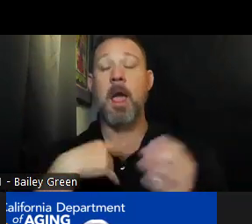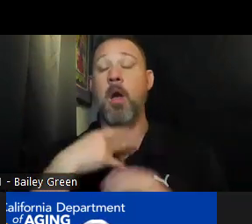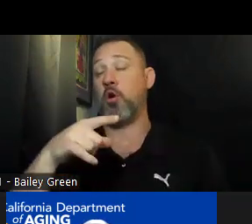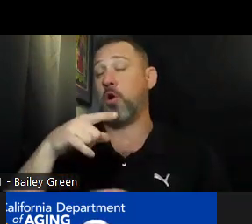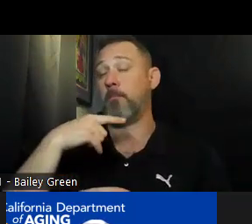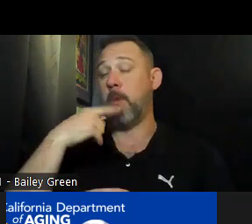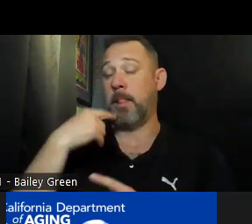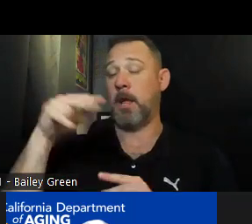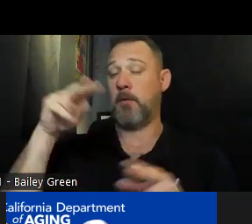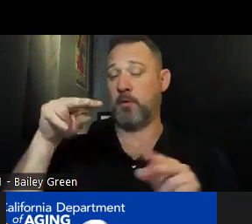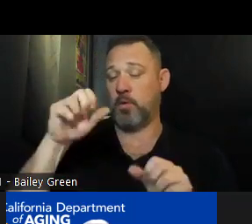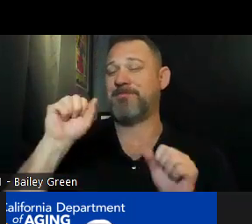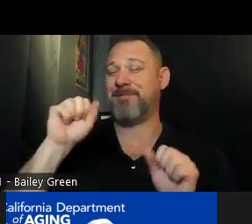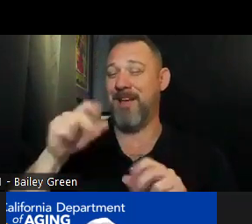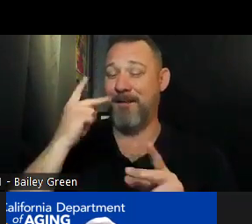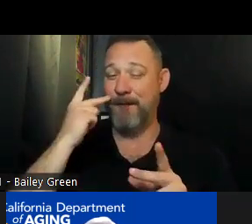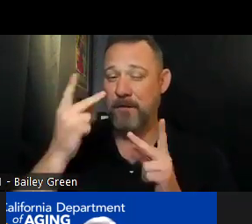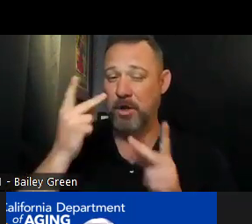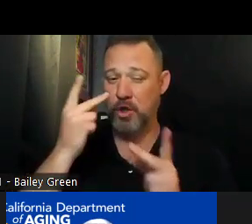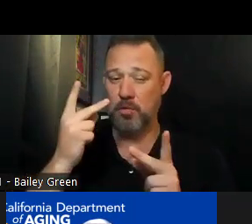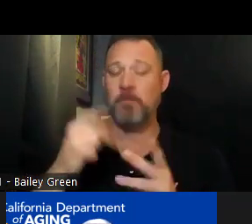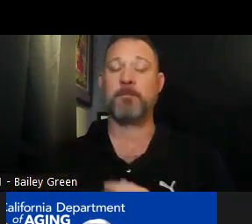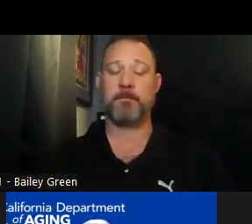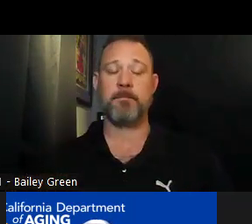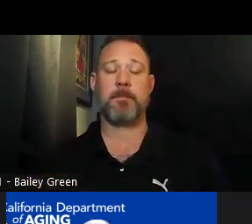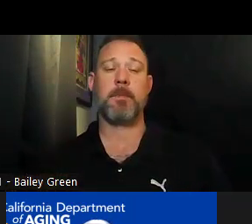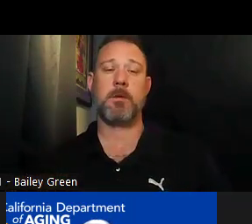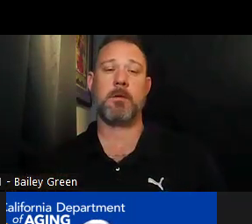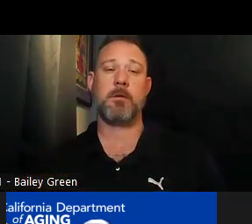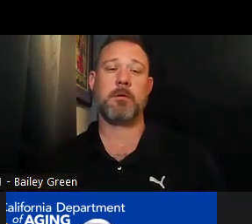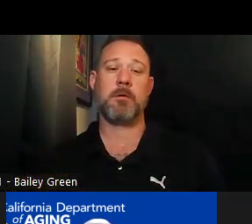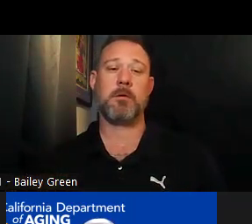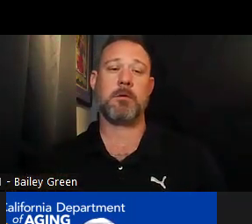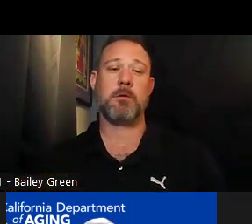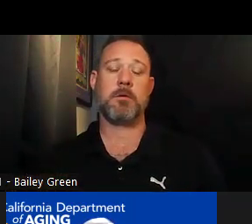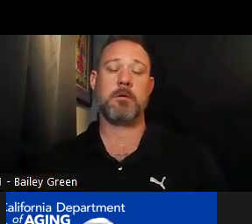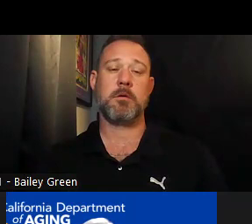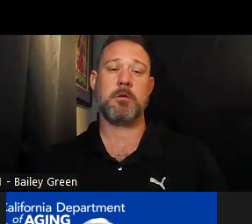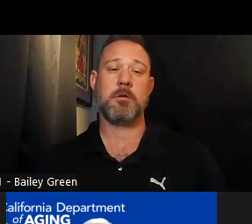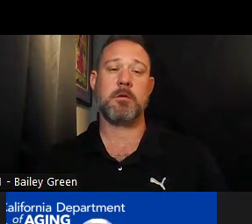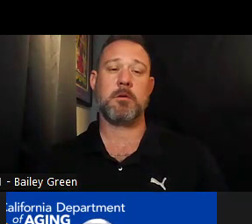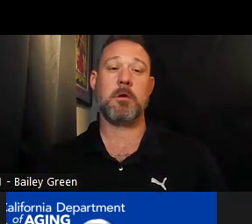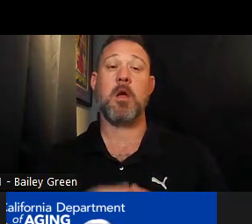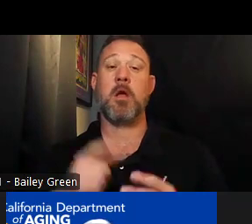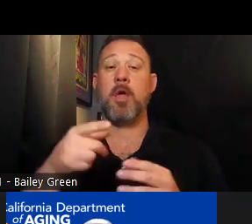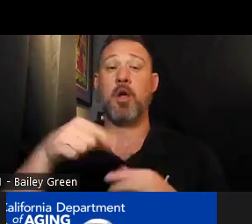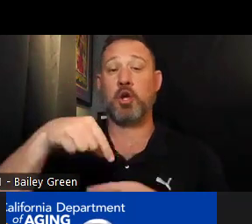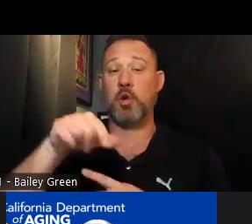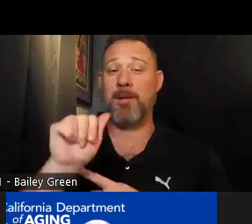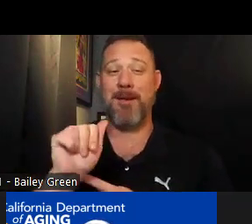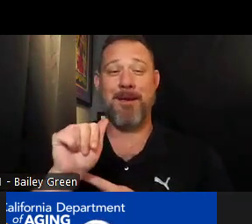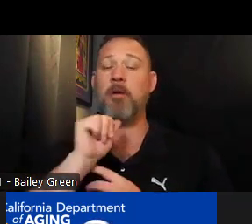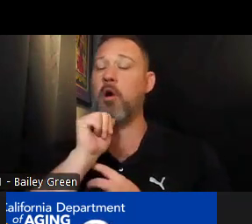are able to view that content in the chat. The chat and question and answer function are not